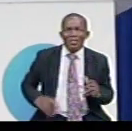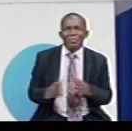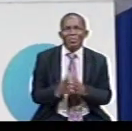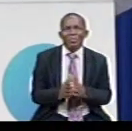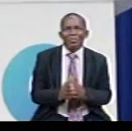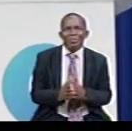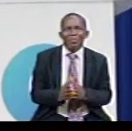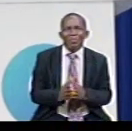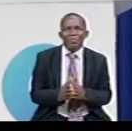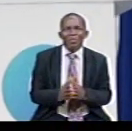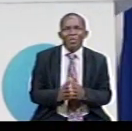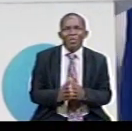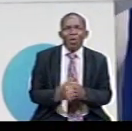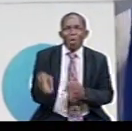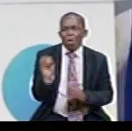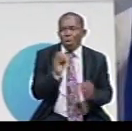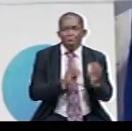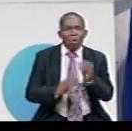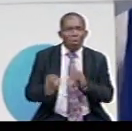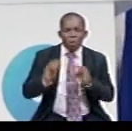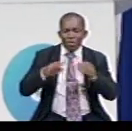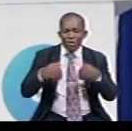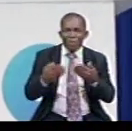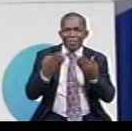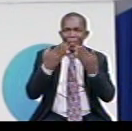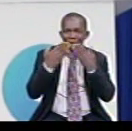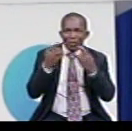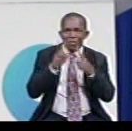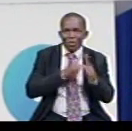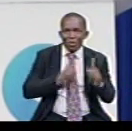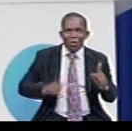Oh, give thanks unto the Lord for his good,